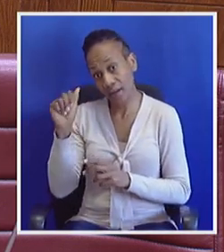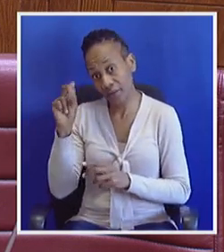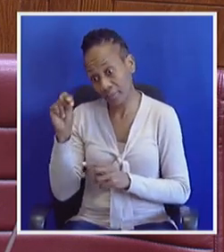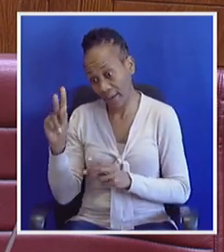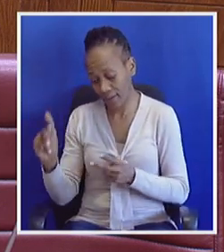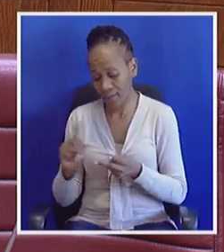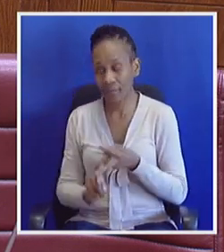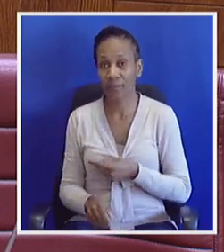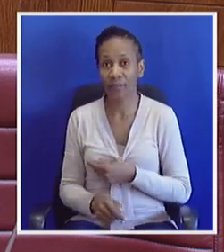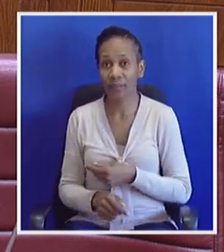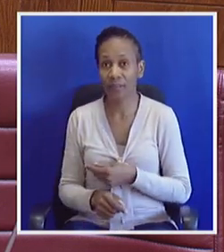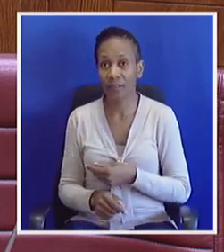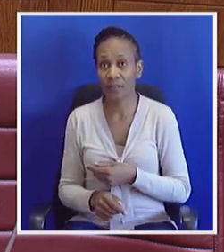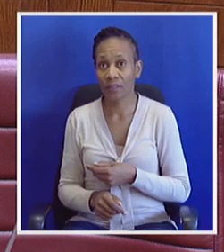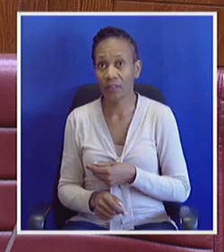as